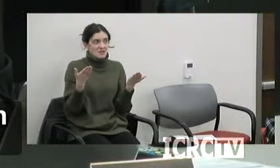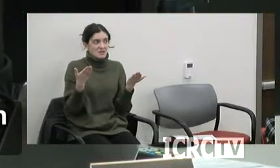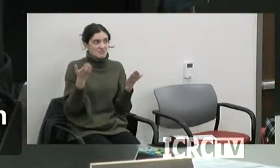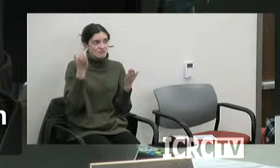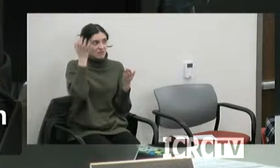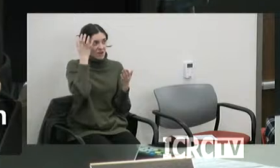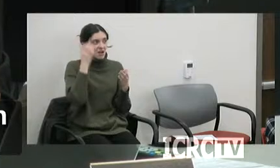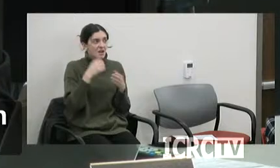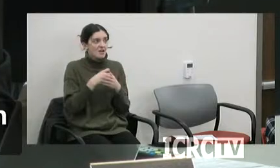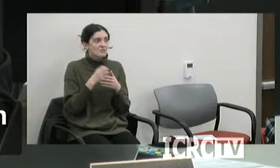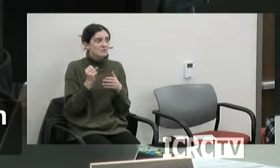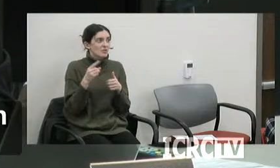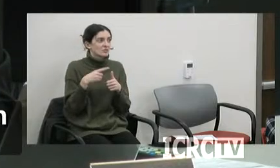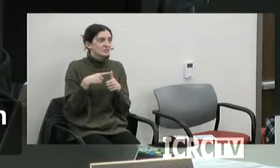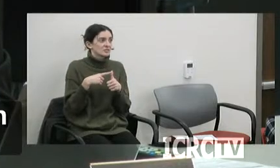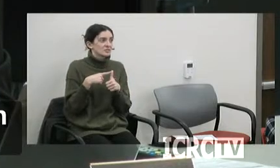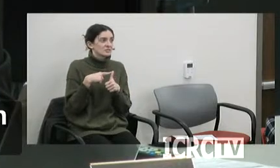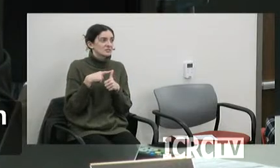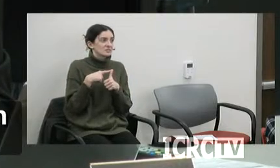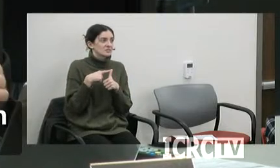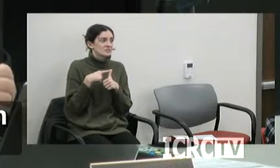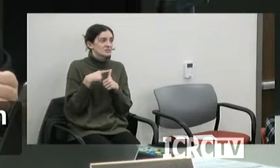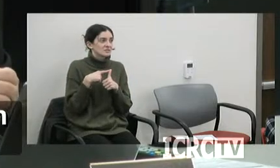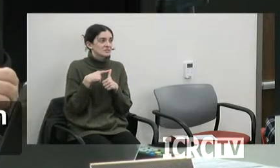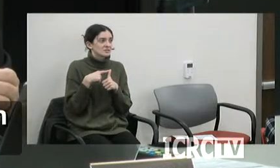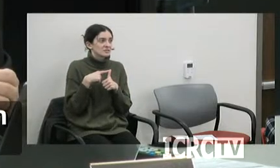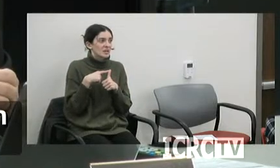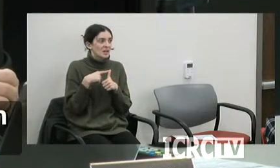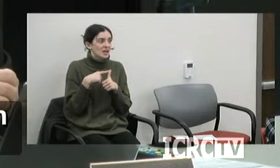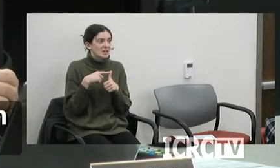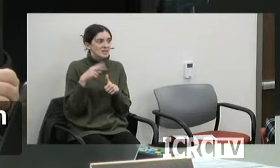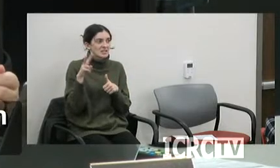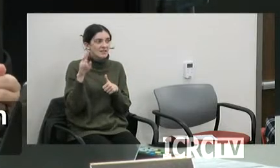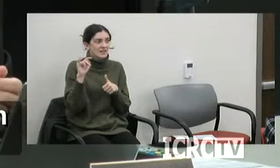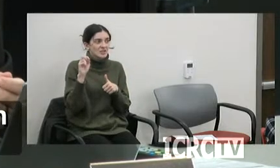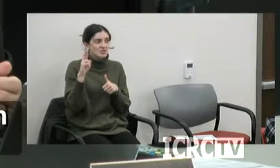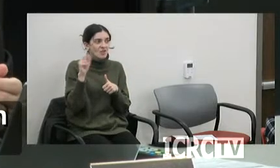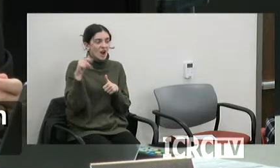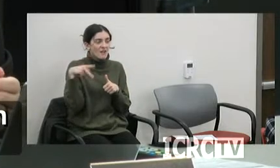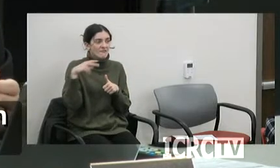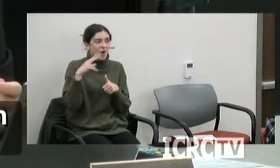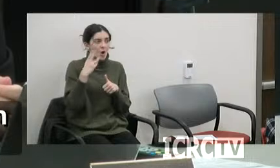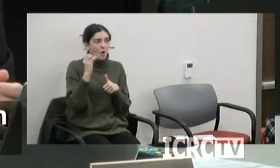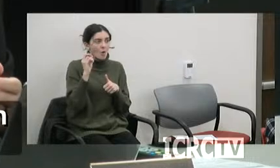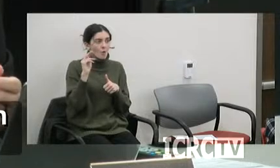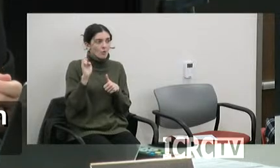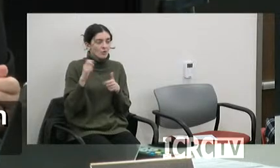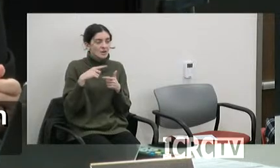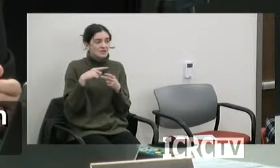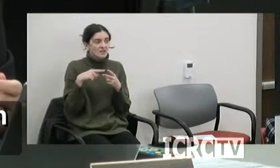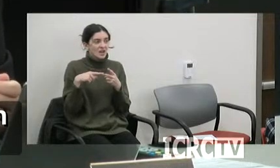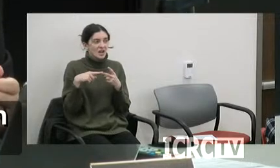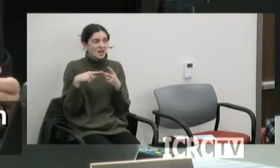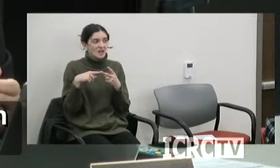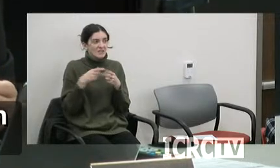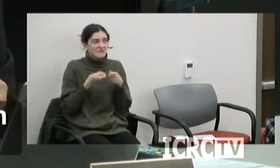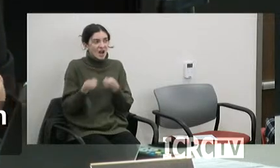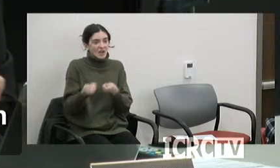marimba vibraphone from the band department, as well as a vacuum wet and dry commercial